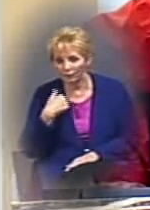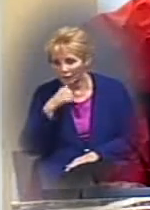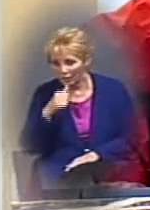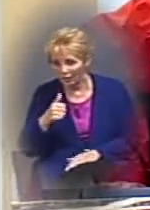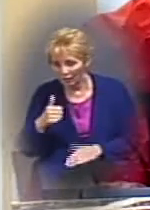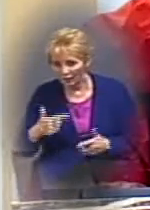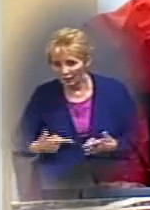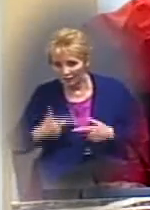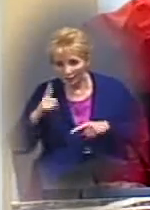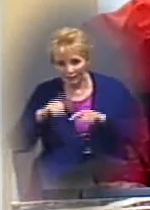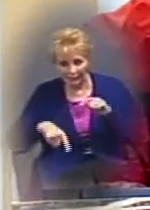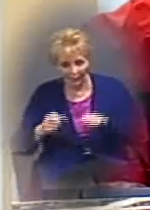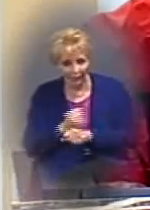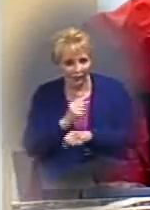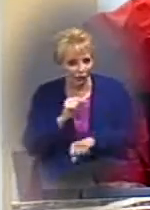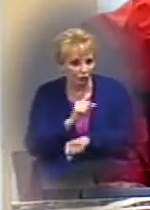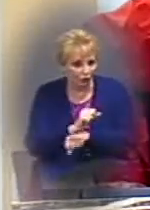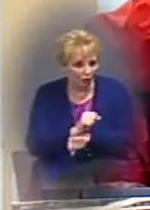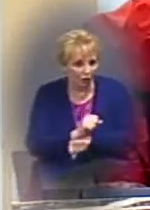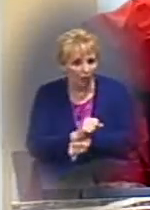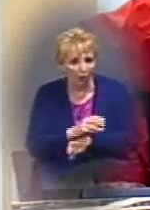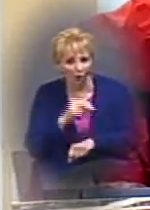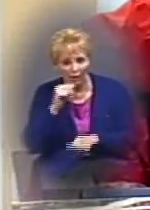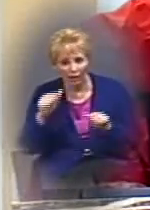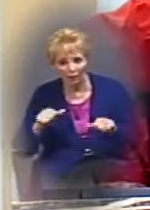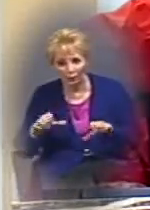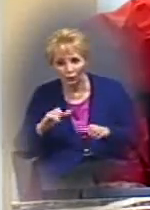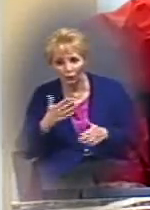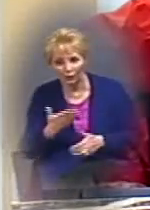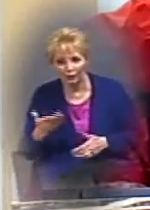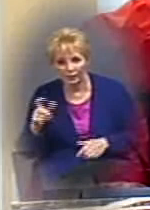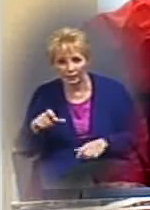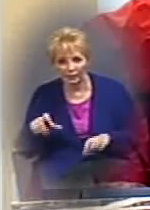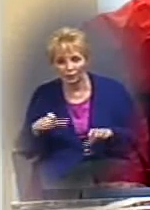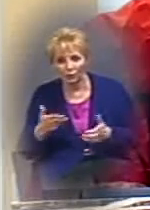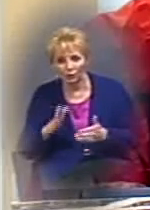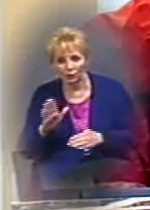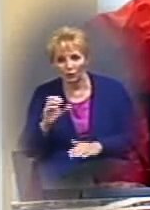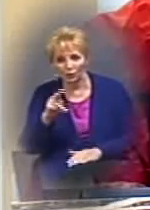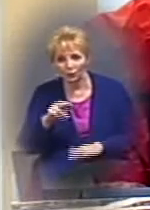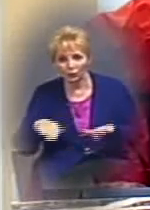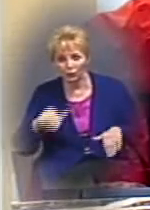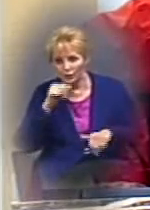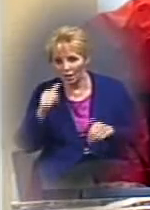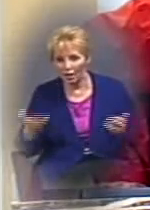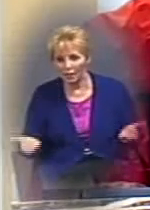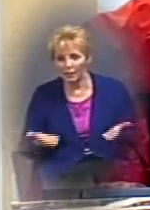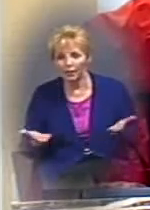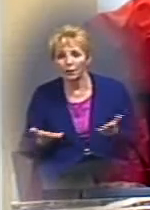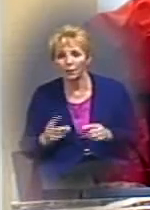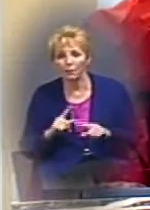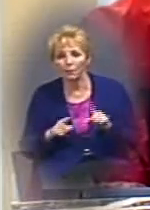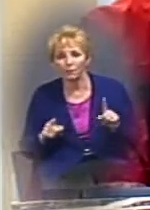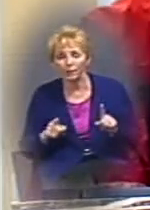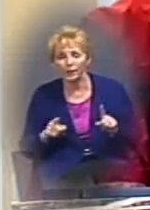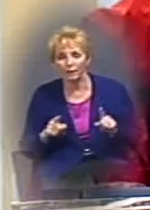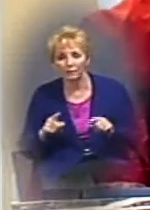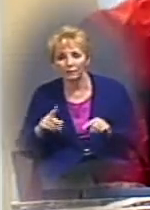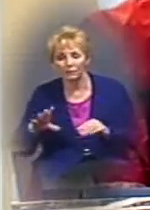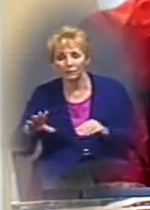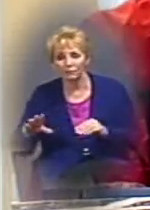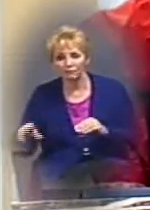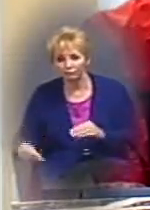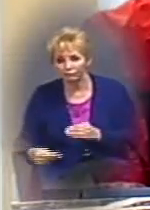because they can't get a job or were unable to do the things they need to do. Your own children aren't here. But aside from that,